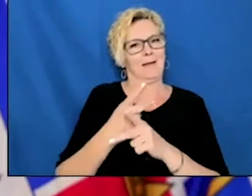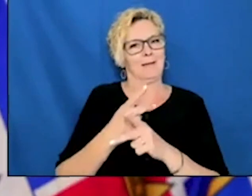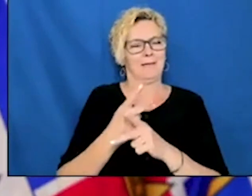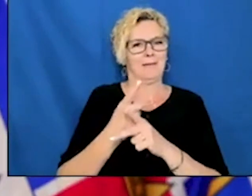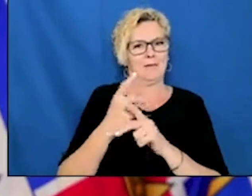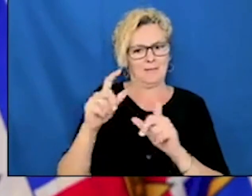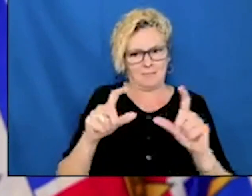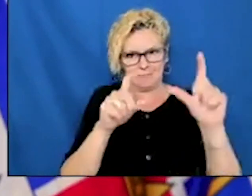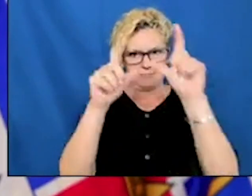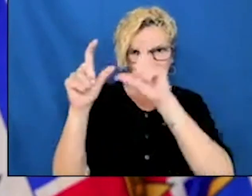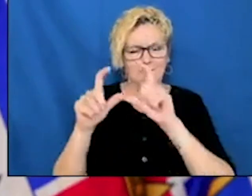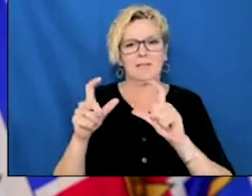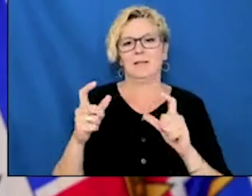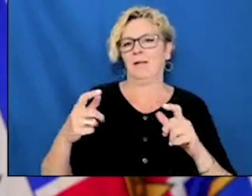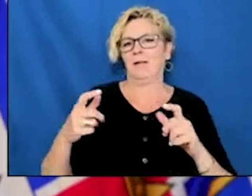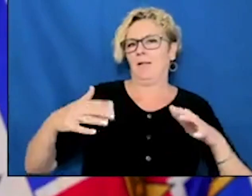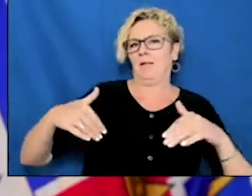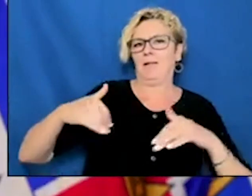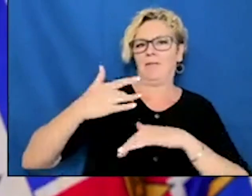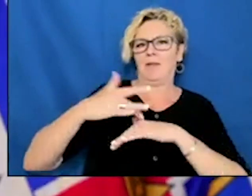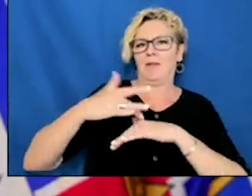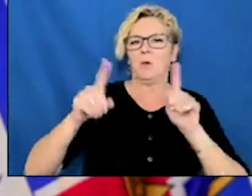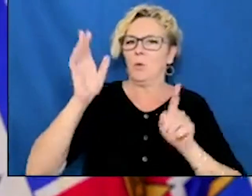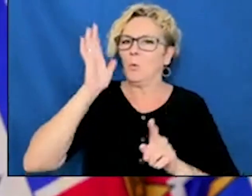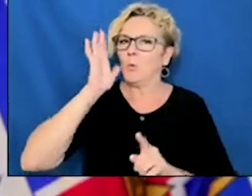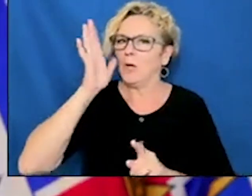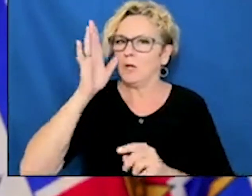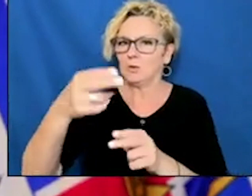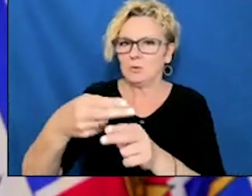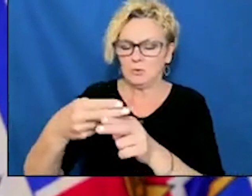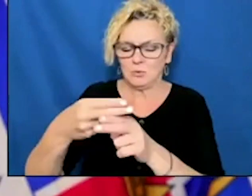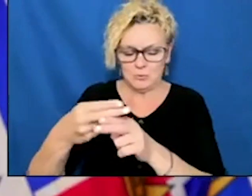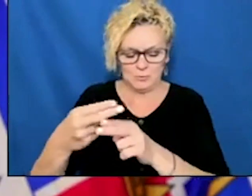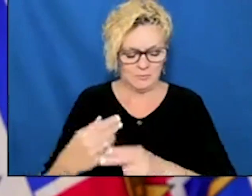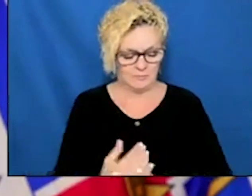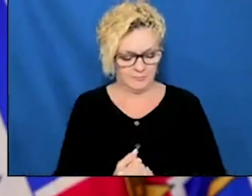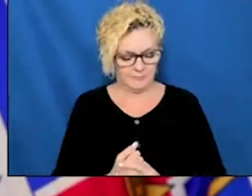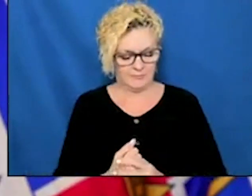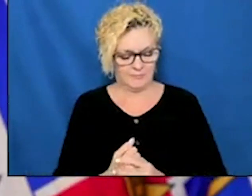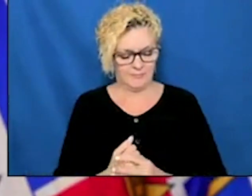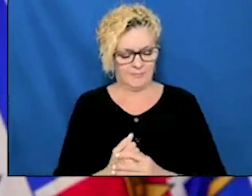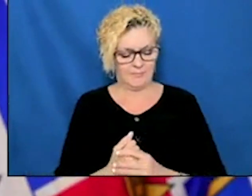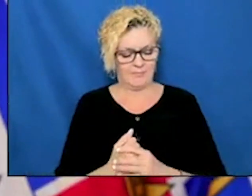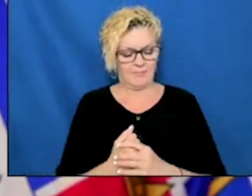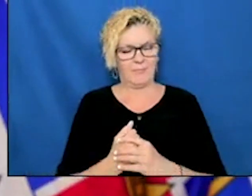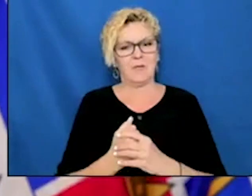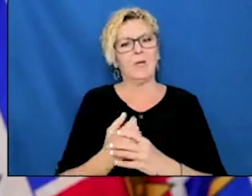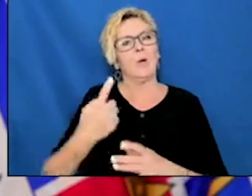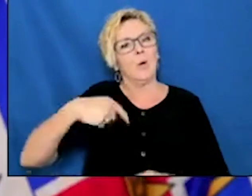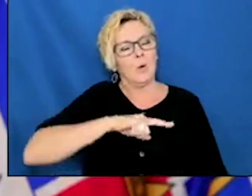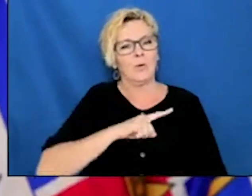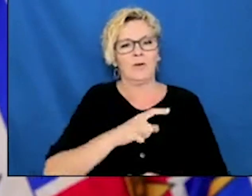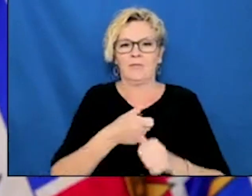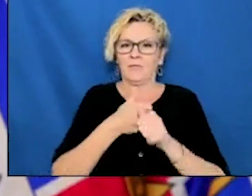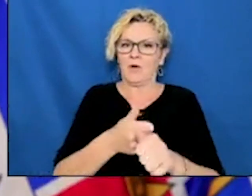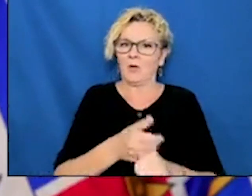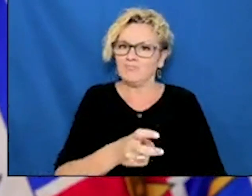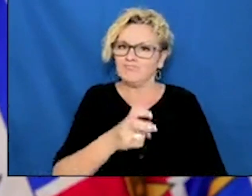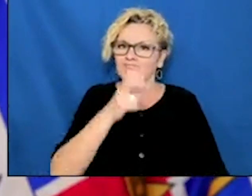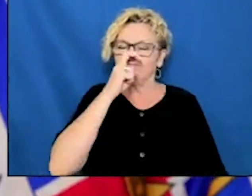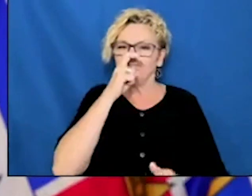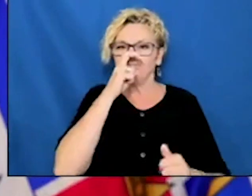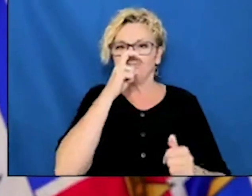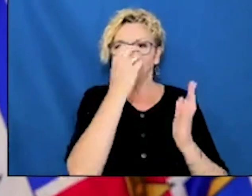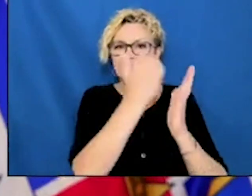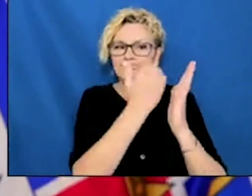have very rigid legal and ethical requirements to ensure an individual's personal health information is not compromised. And